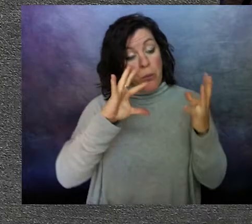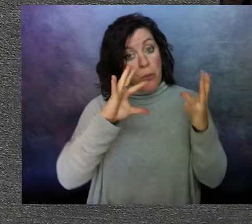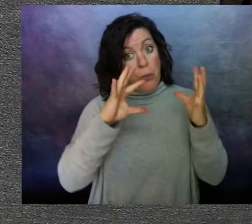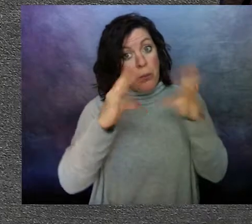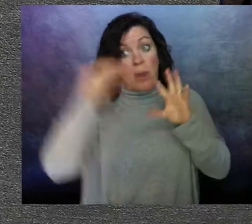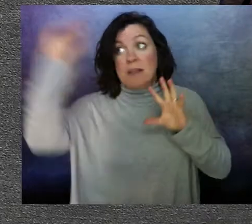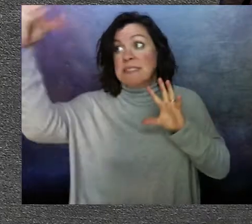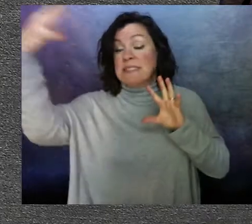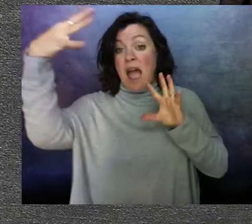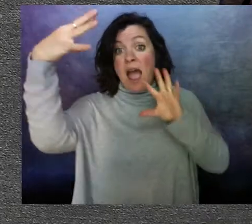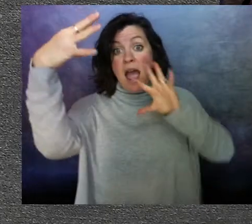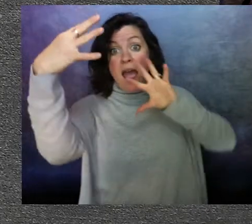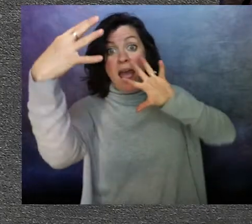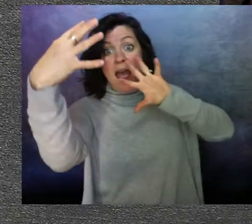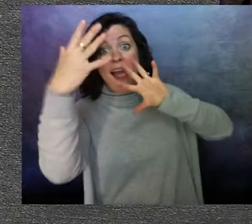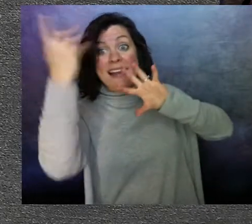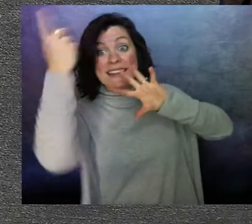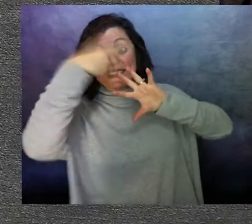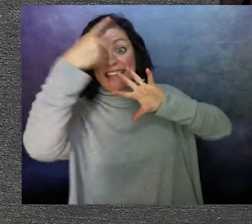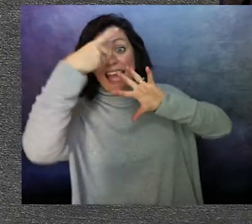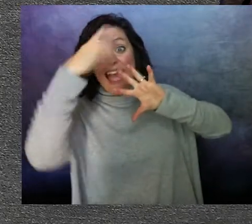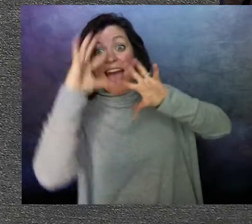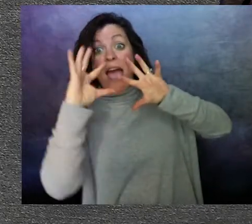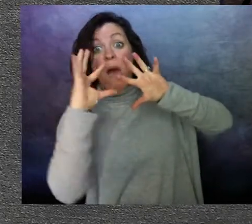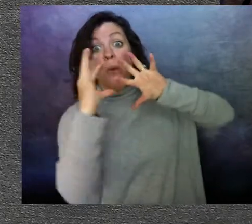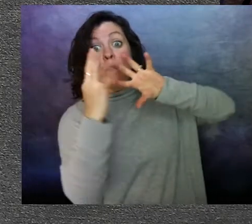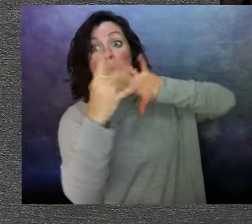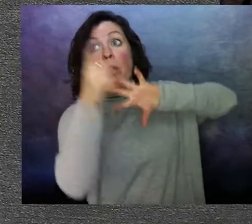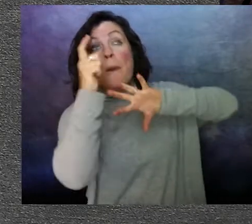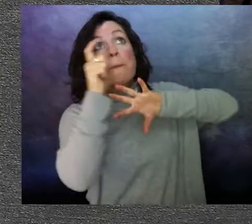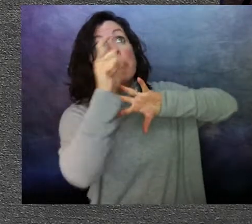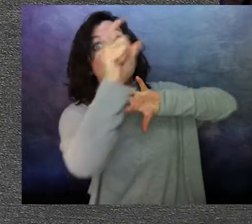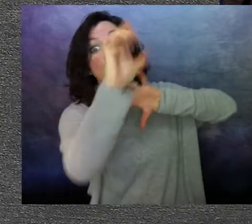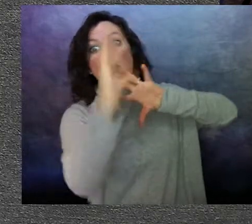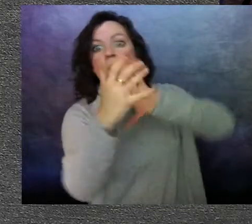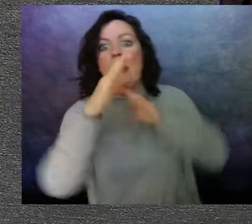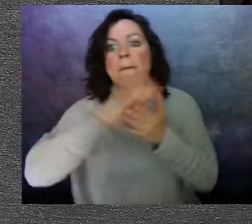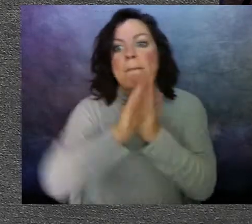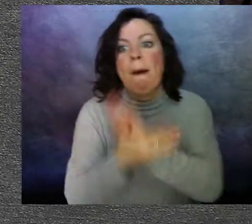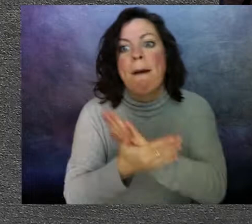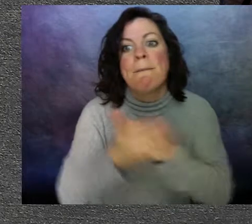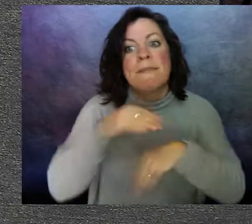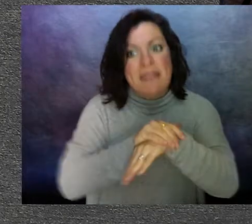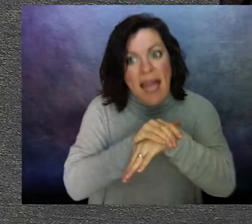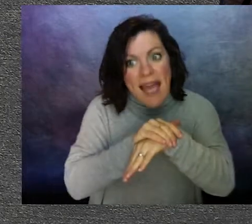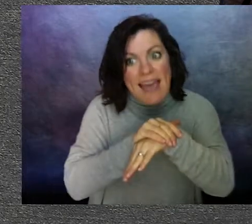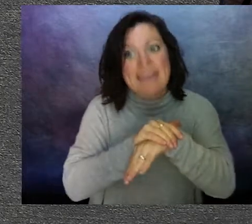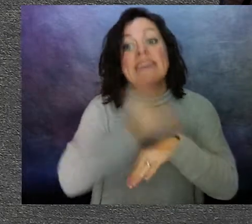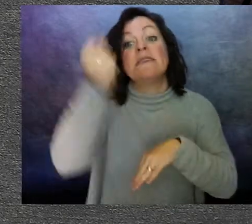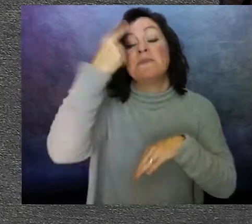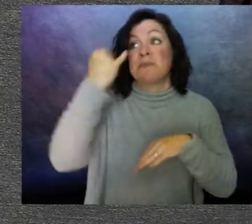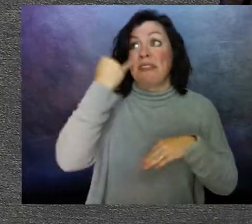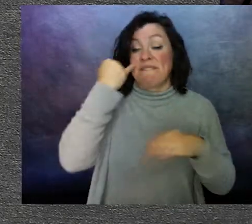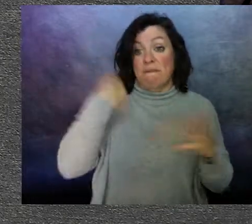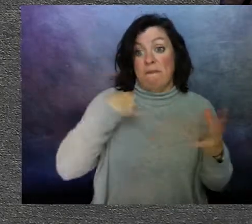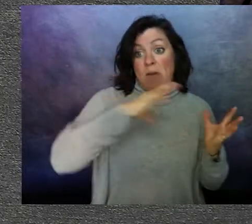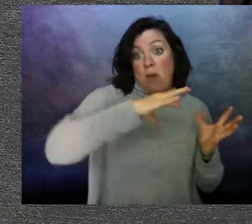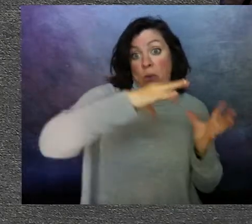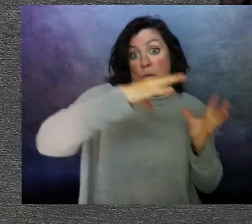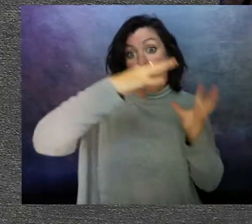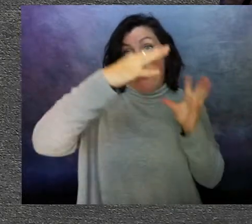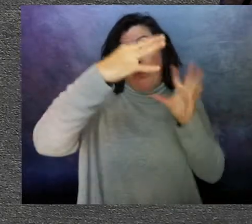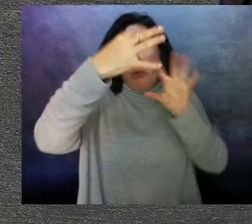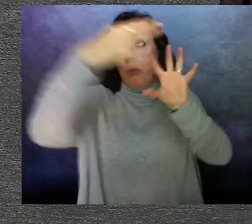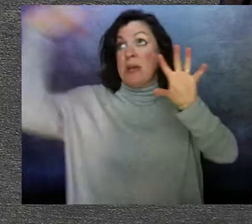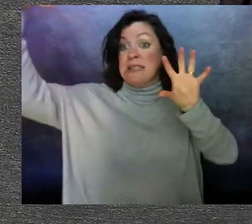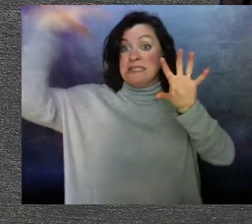closer to the sun and sometimes it's further away. When it's close to the sun, we get spring and summer. And when we're further from the